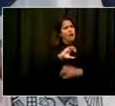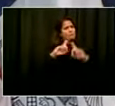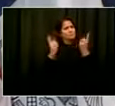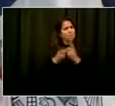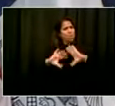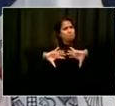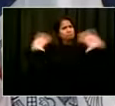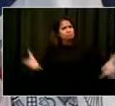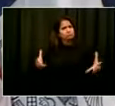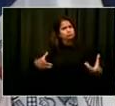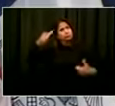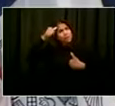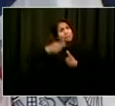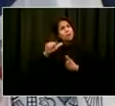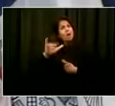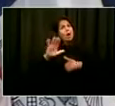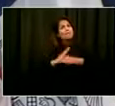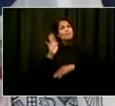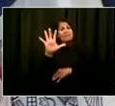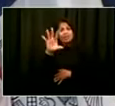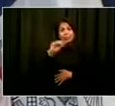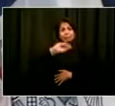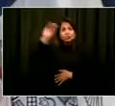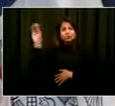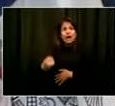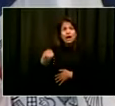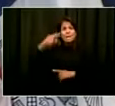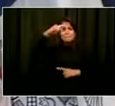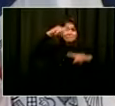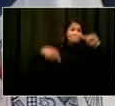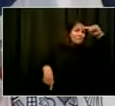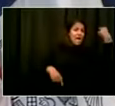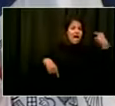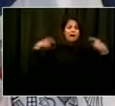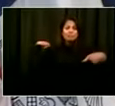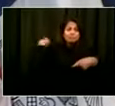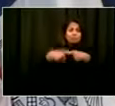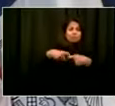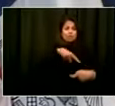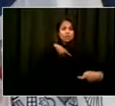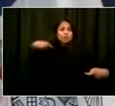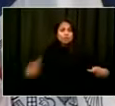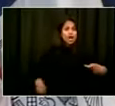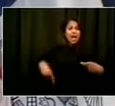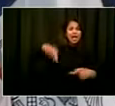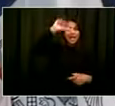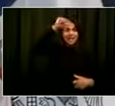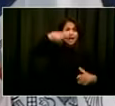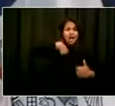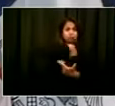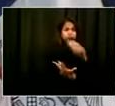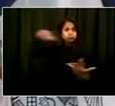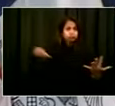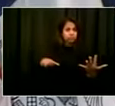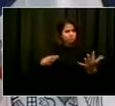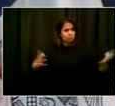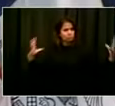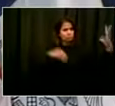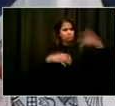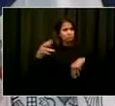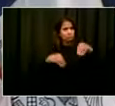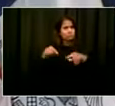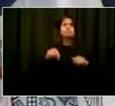that is very, very substantially city residents. It's not one thing or another. It should not be stereotyped. And so you're